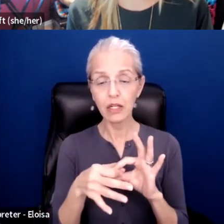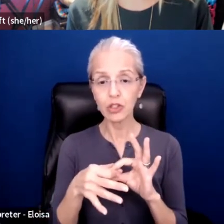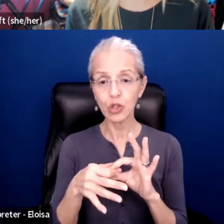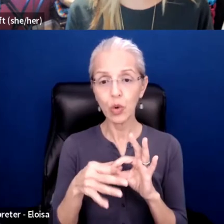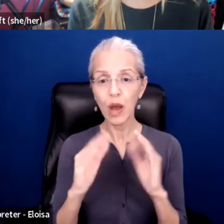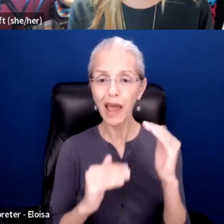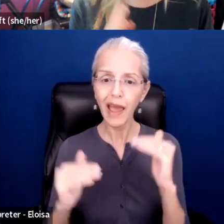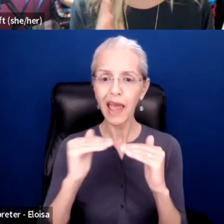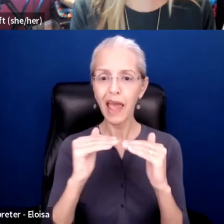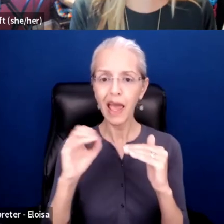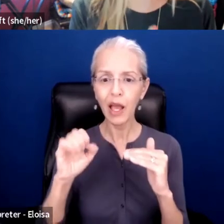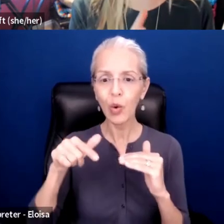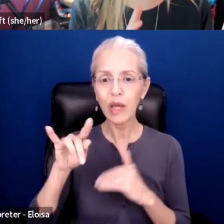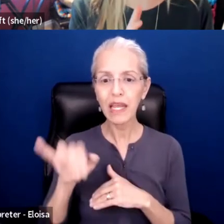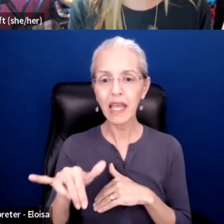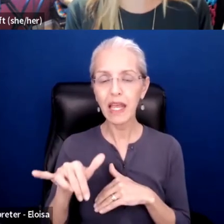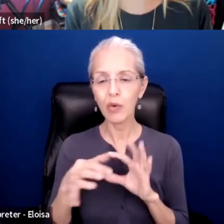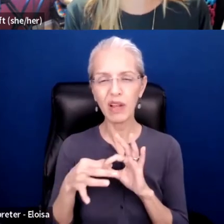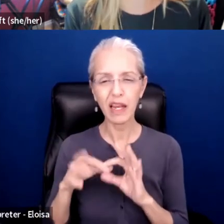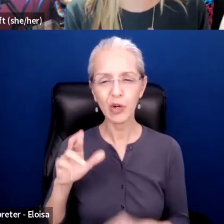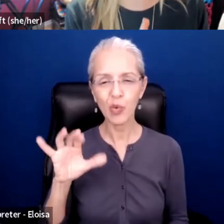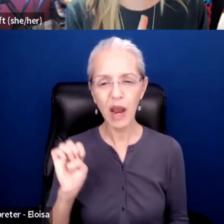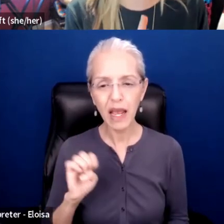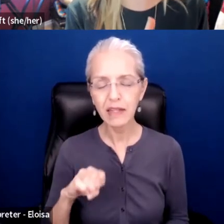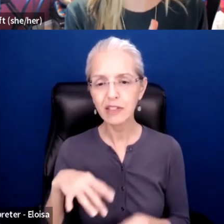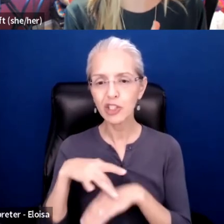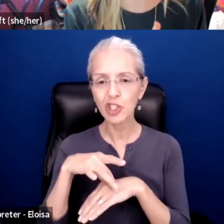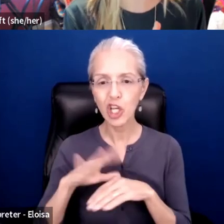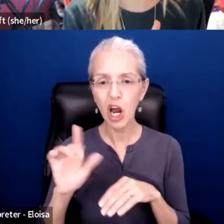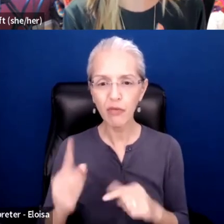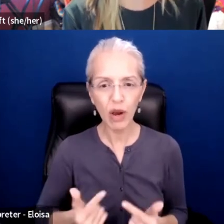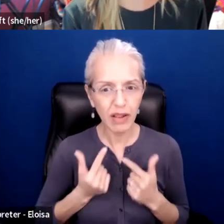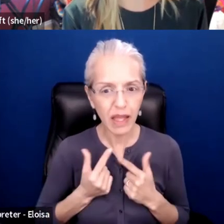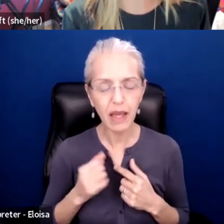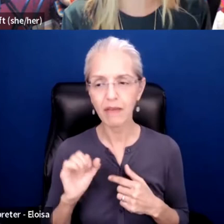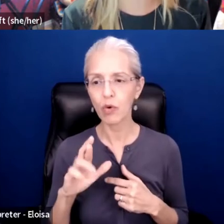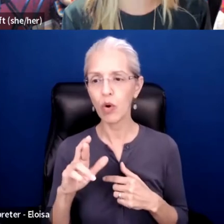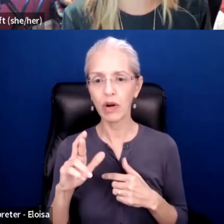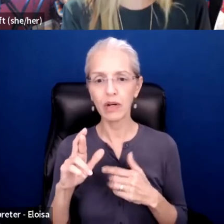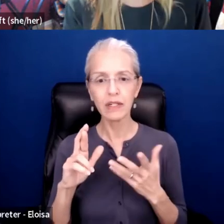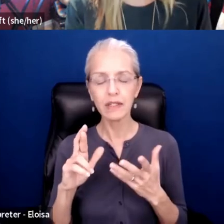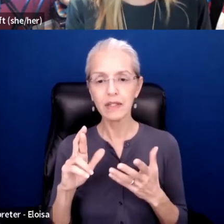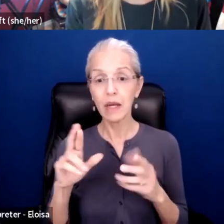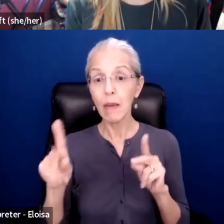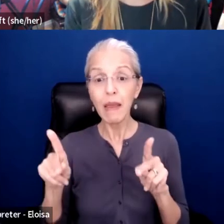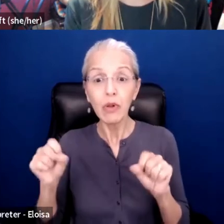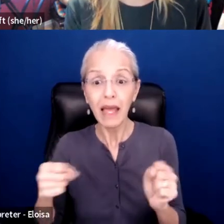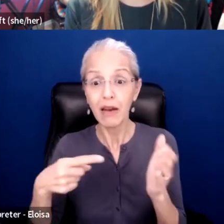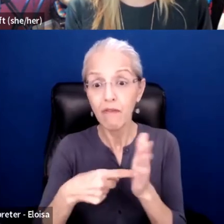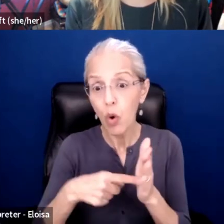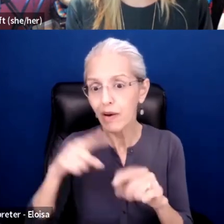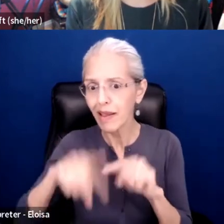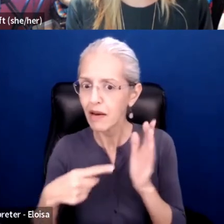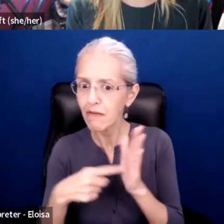equity in terms of race, in terms of geography, in terms of people's ability to afford, and you mentioned, you know,